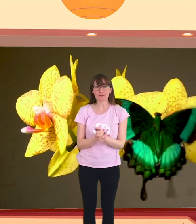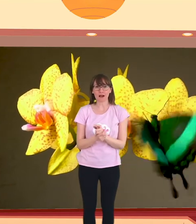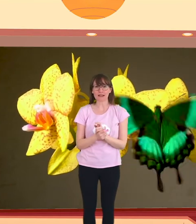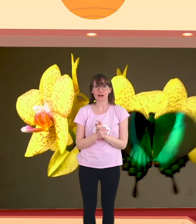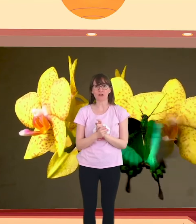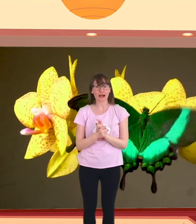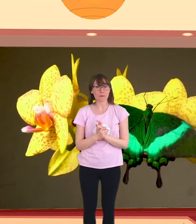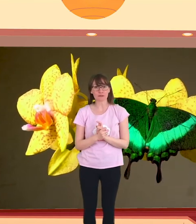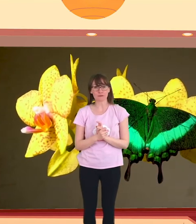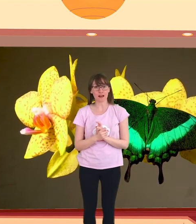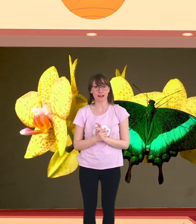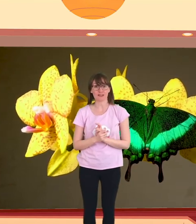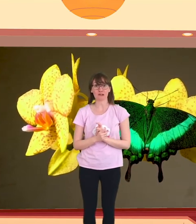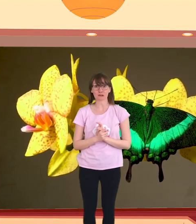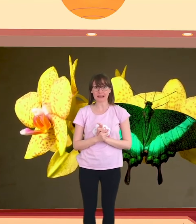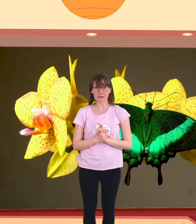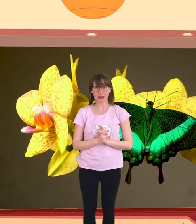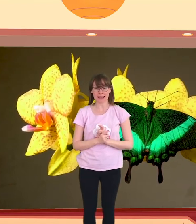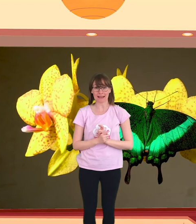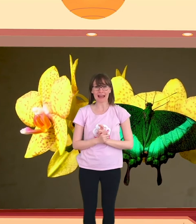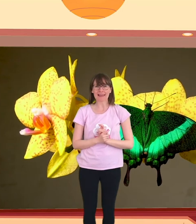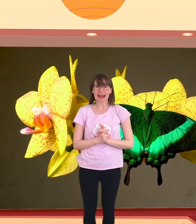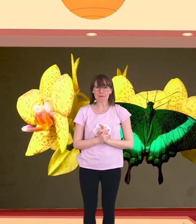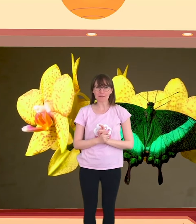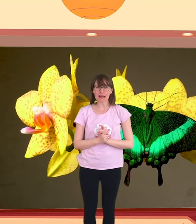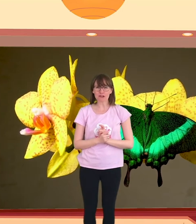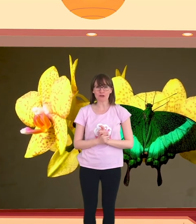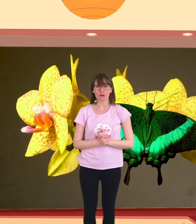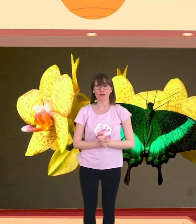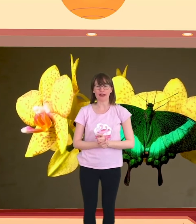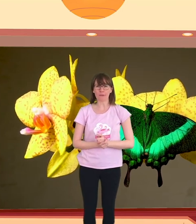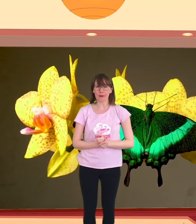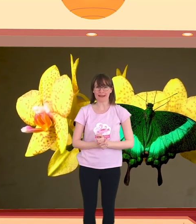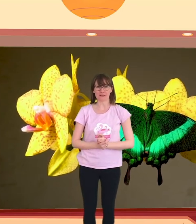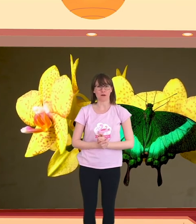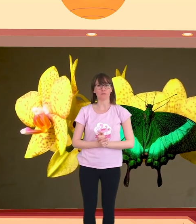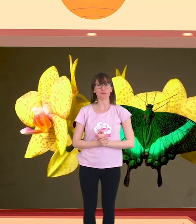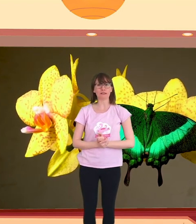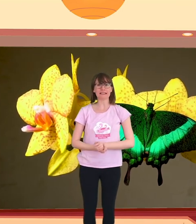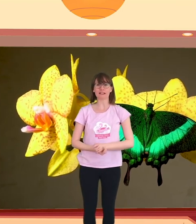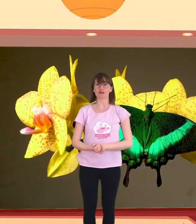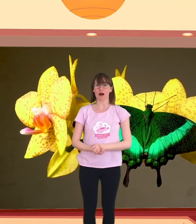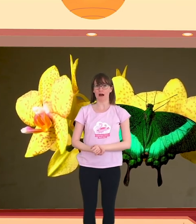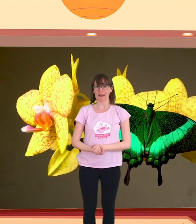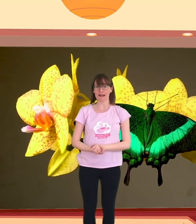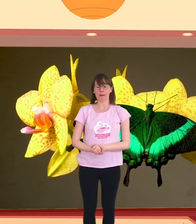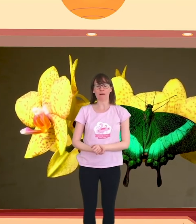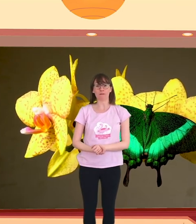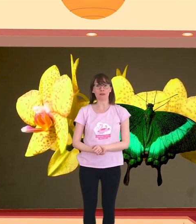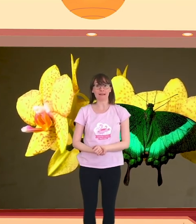that butterflies are not able to fly straight away? They have to make sure that their wings are really